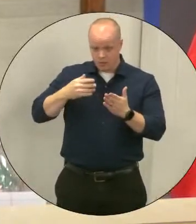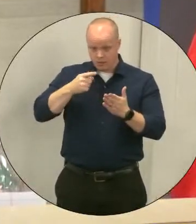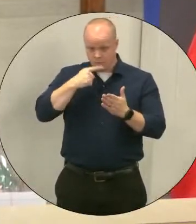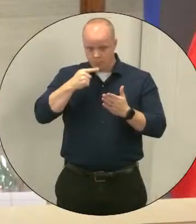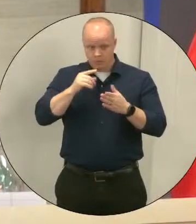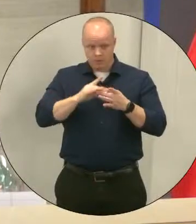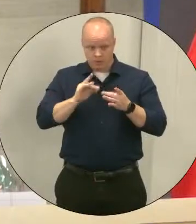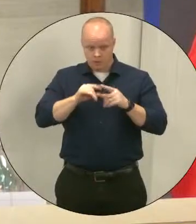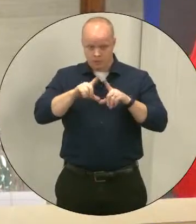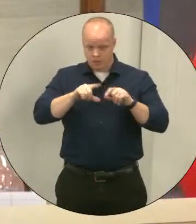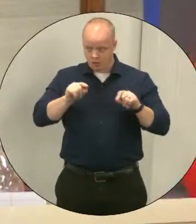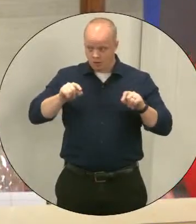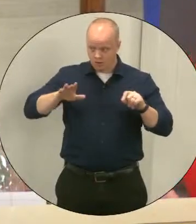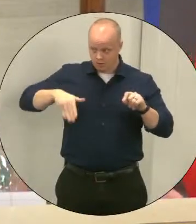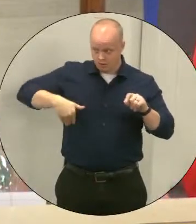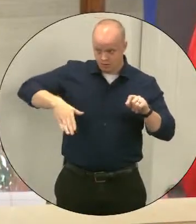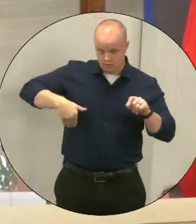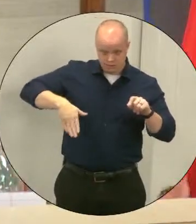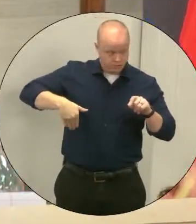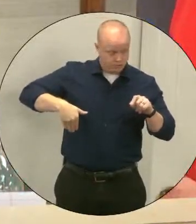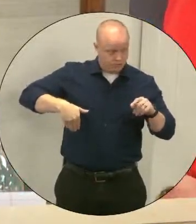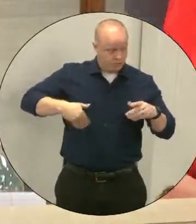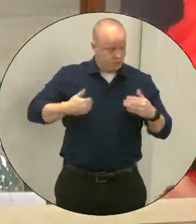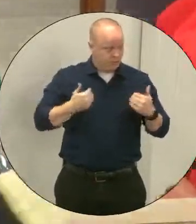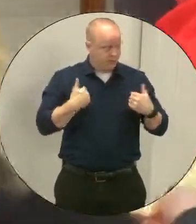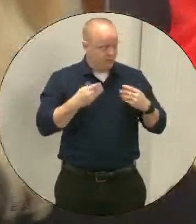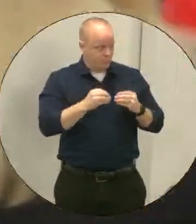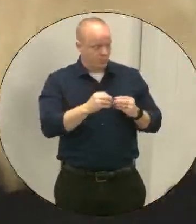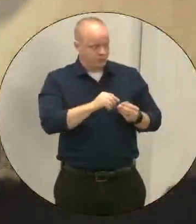yet? Oh, we have them coming in.